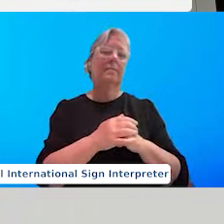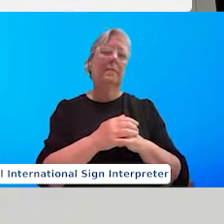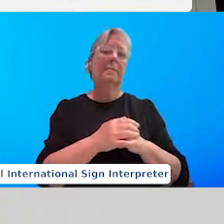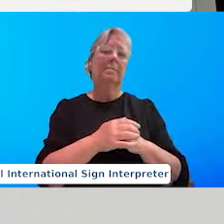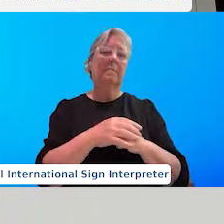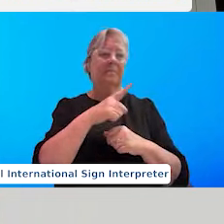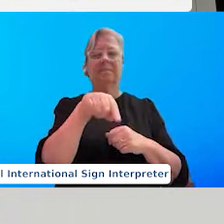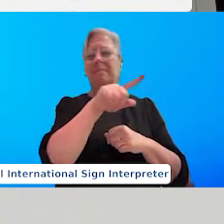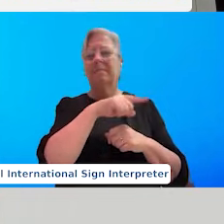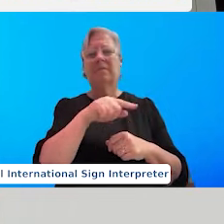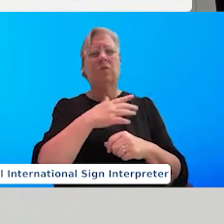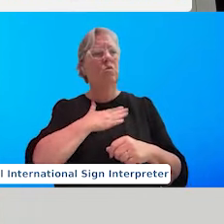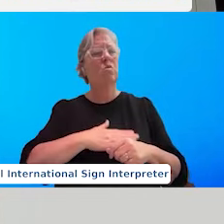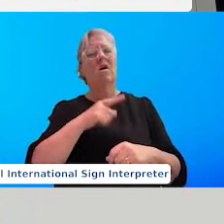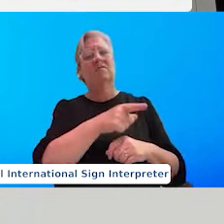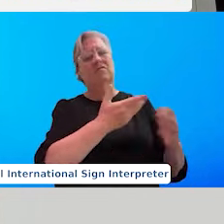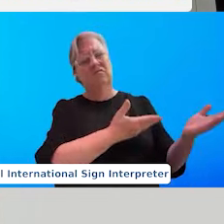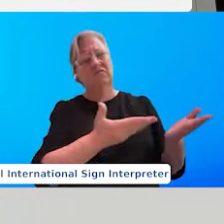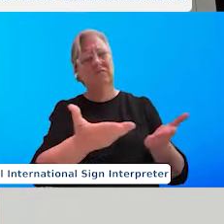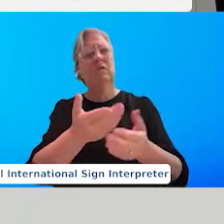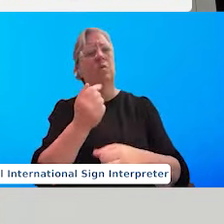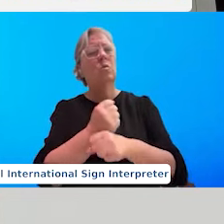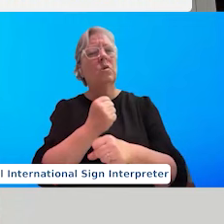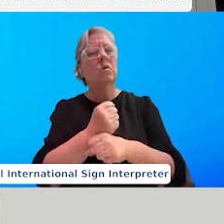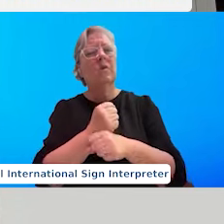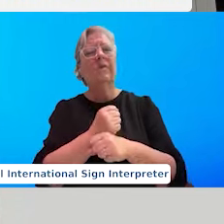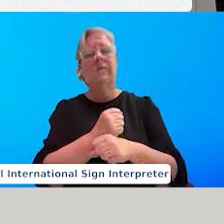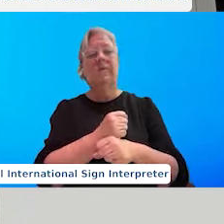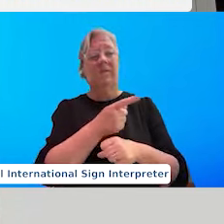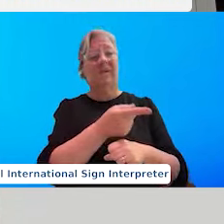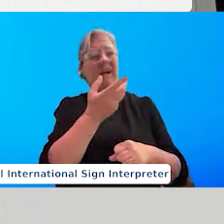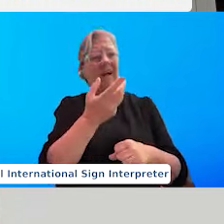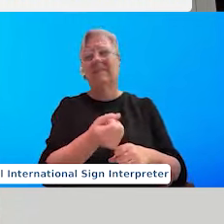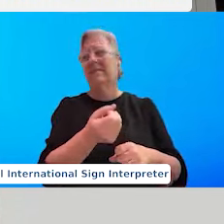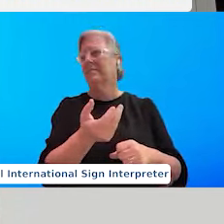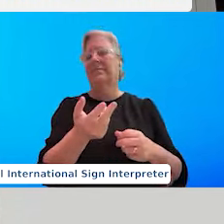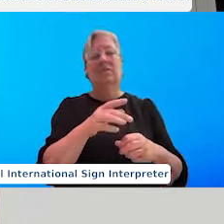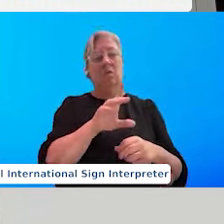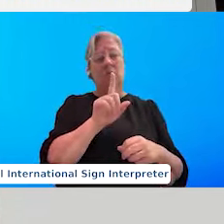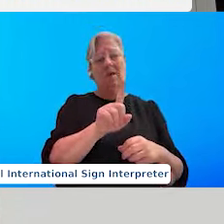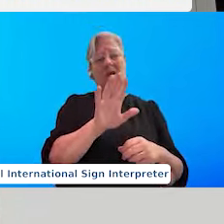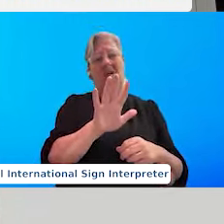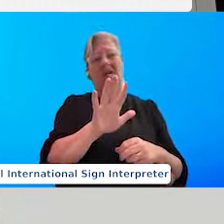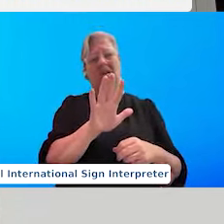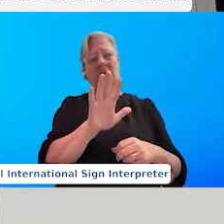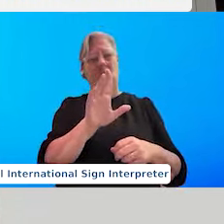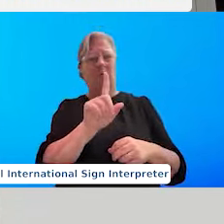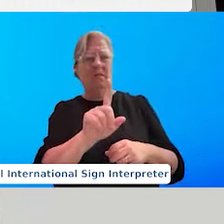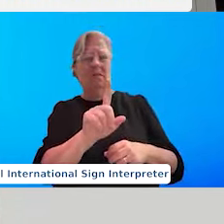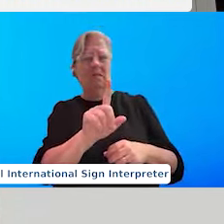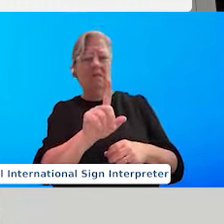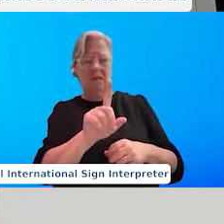direct hire person with disabilities. Here we use the quota system for 1%, right? For